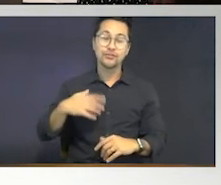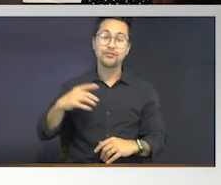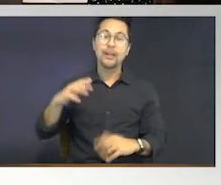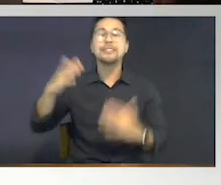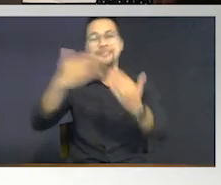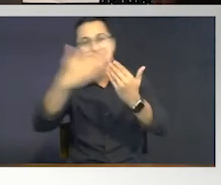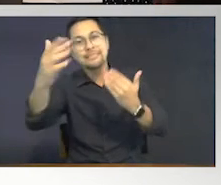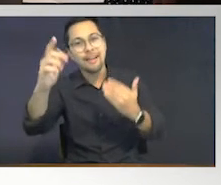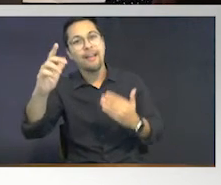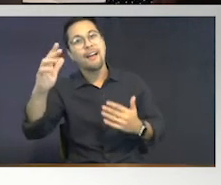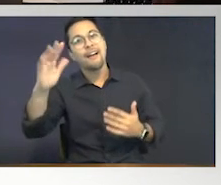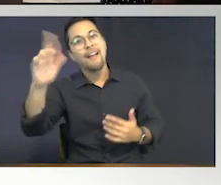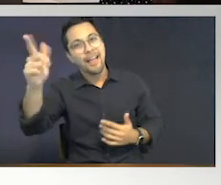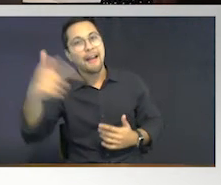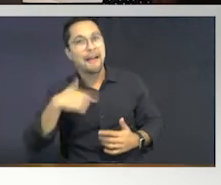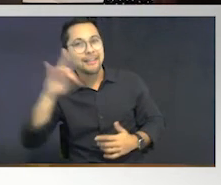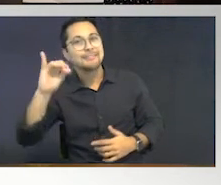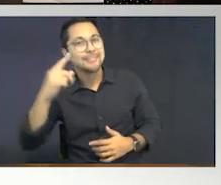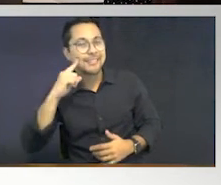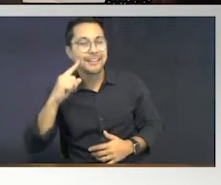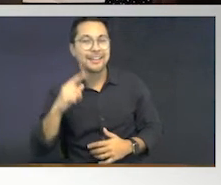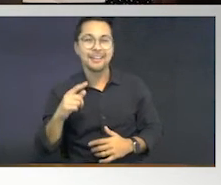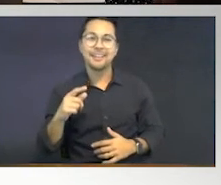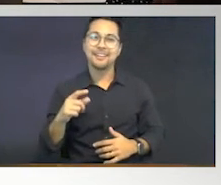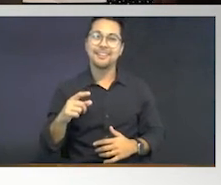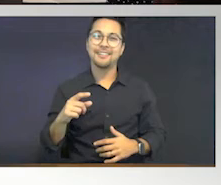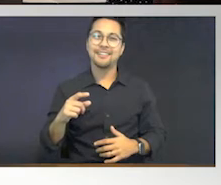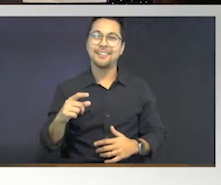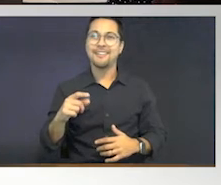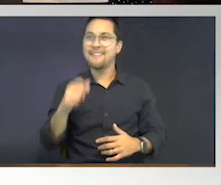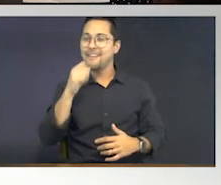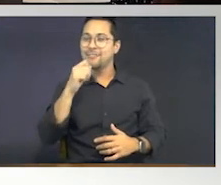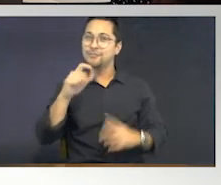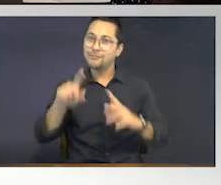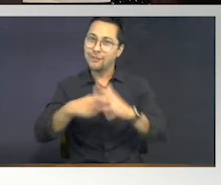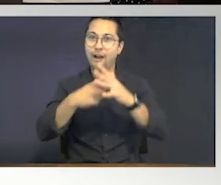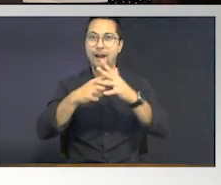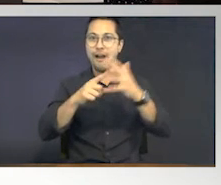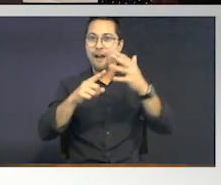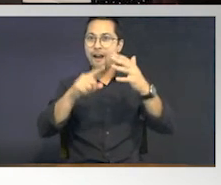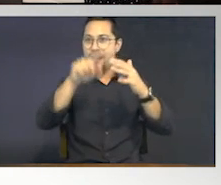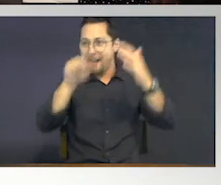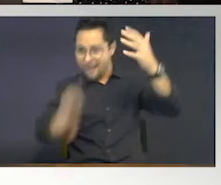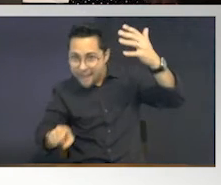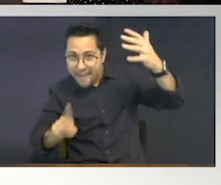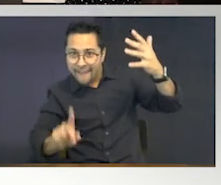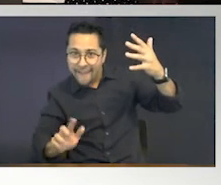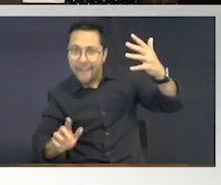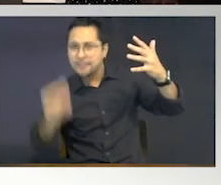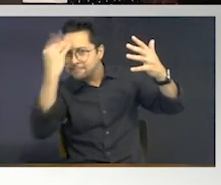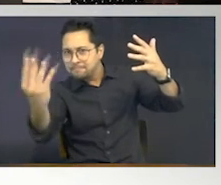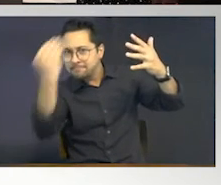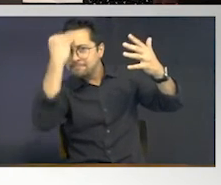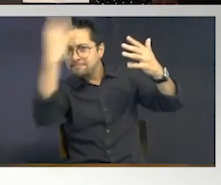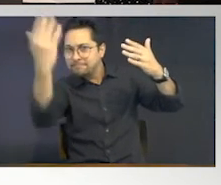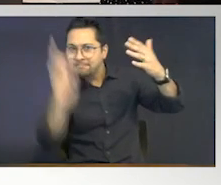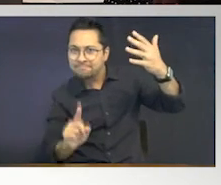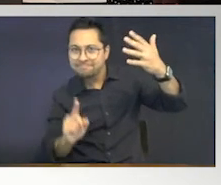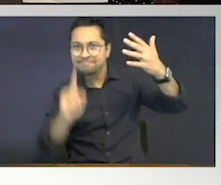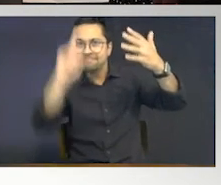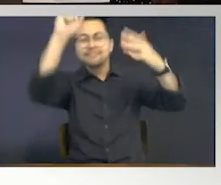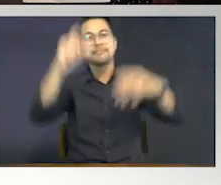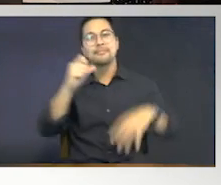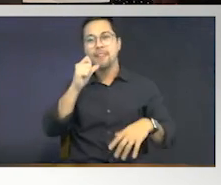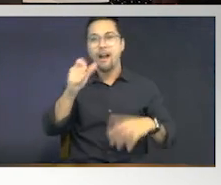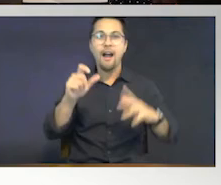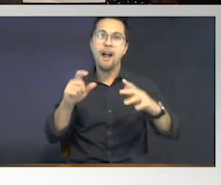But instead of going up, I went down the ladder. And, when I look back at those things, sometimes that's not always the best